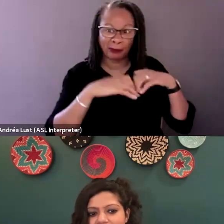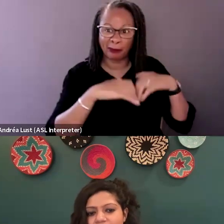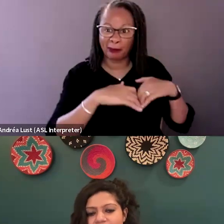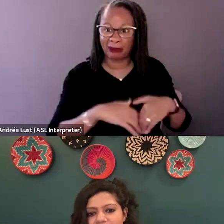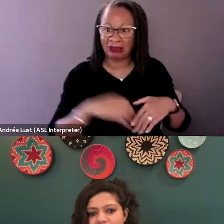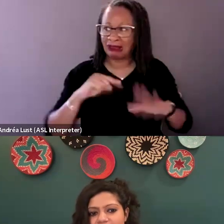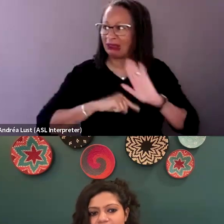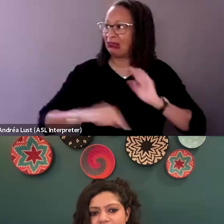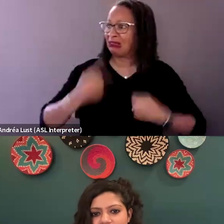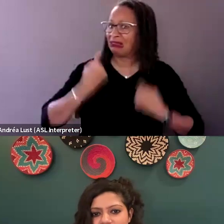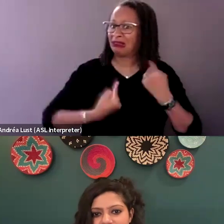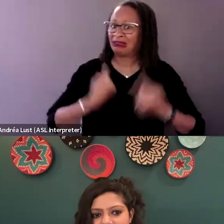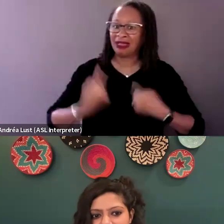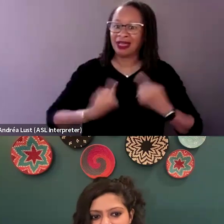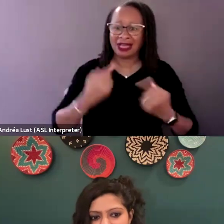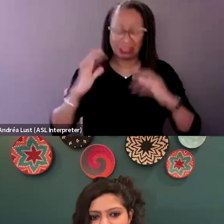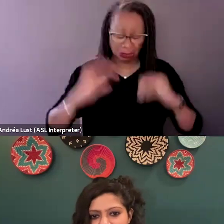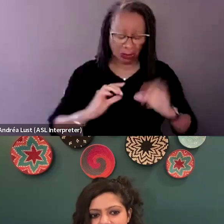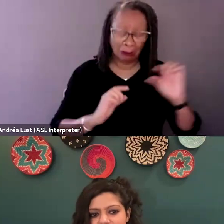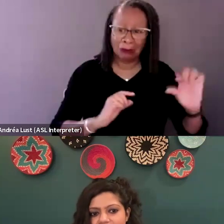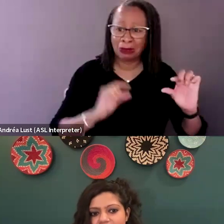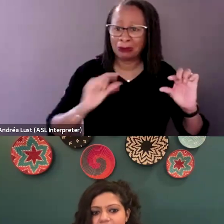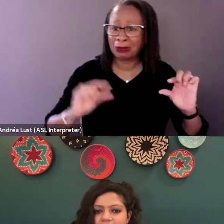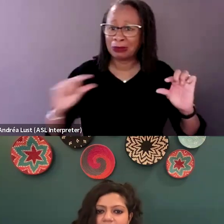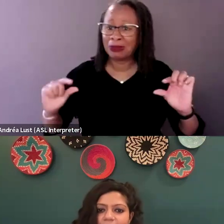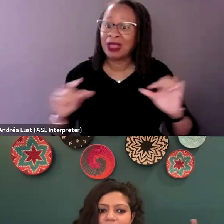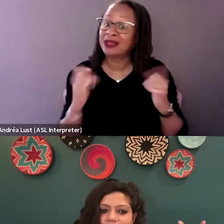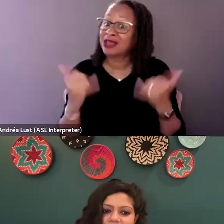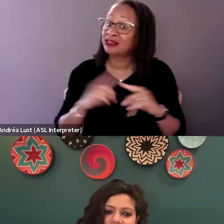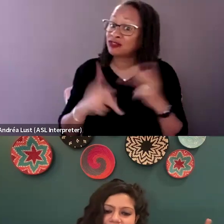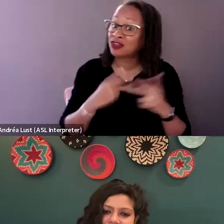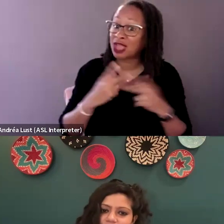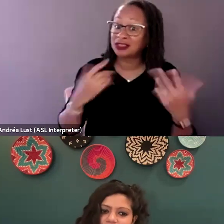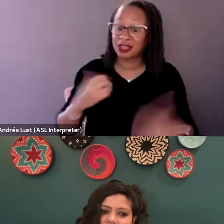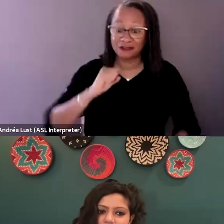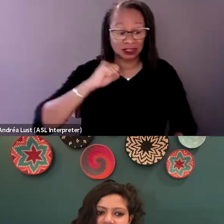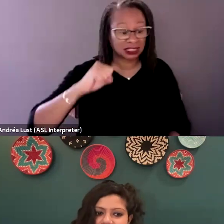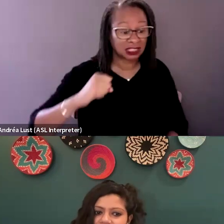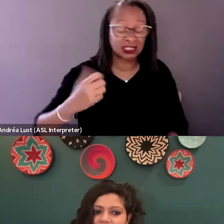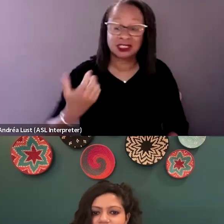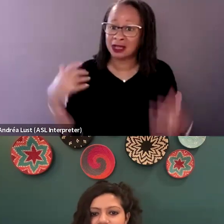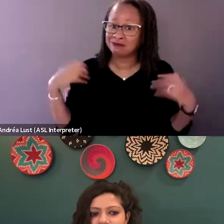And it also really depends. I think we've been lucky to have